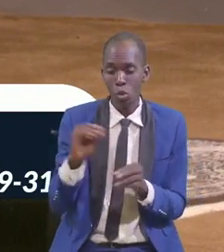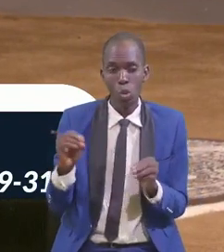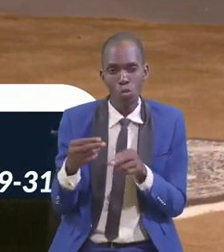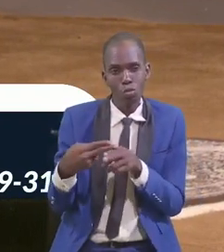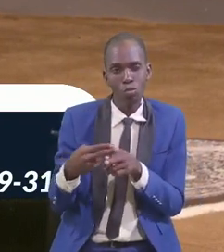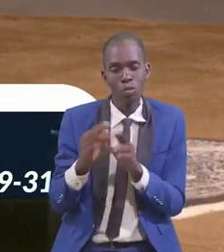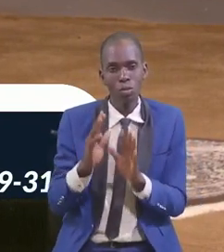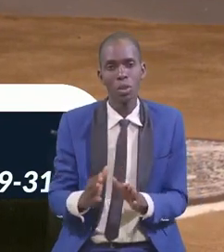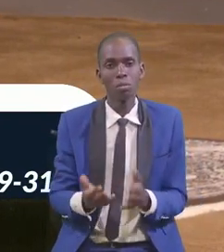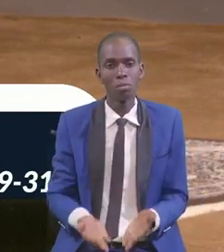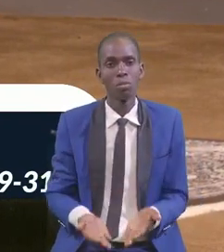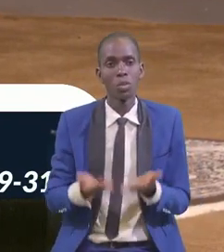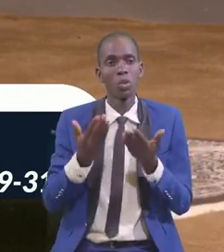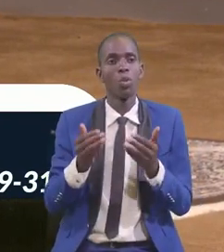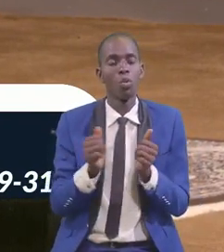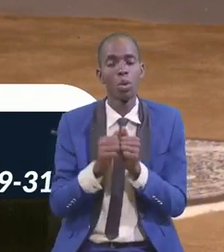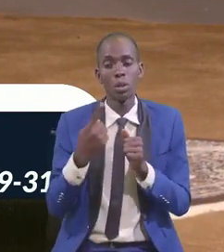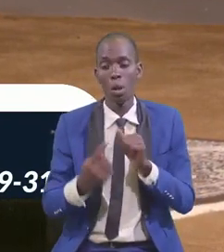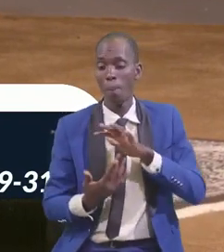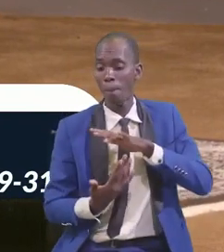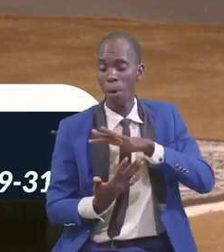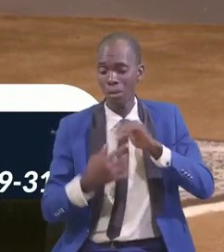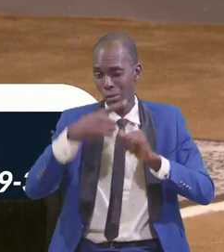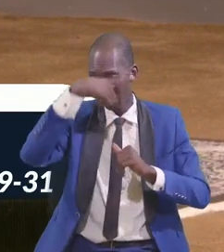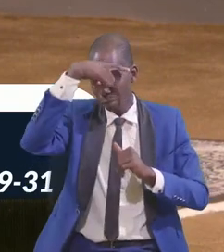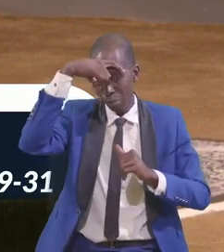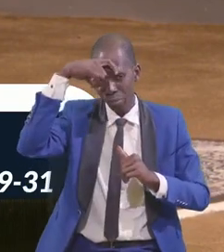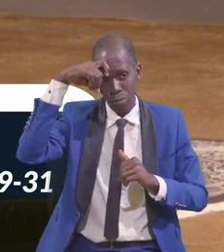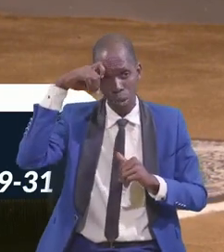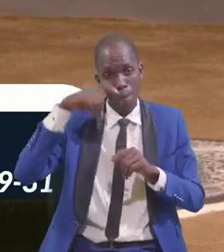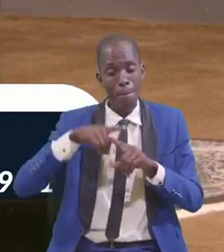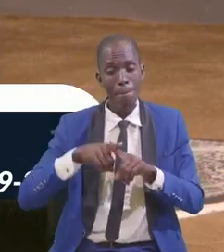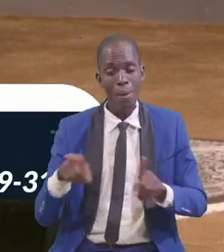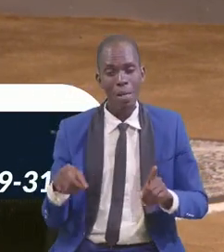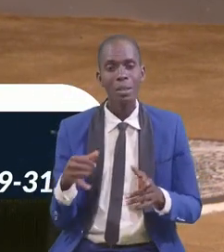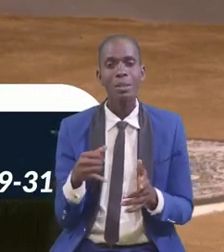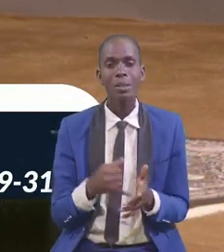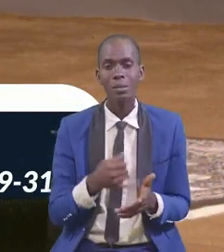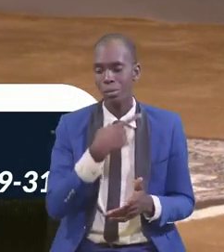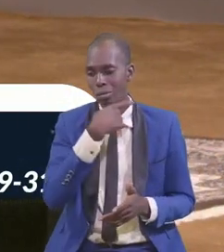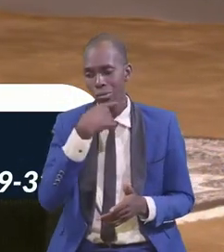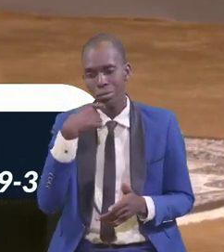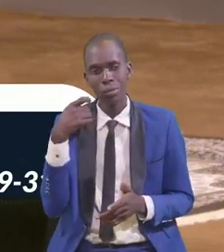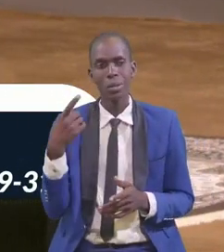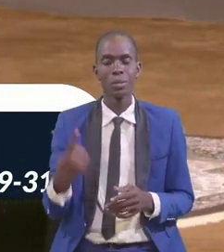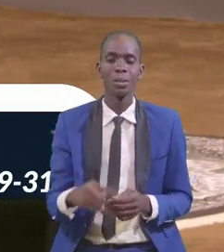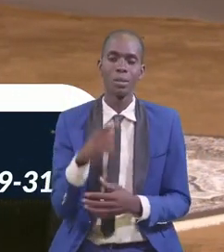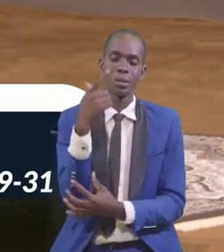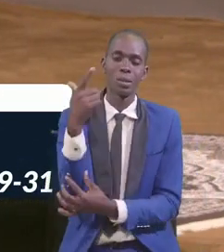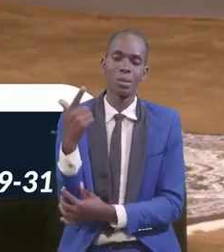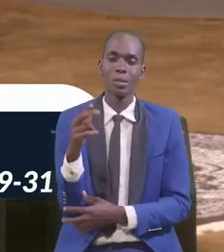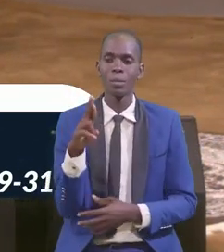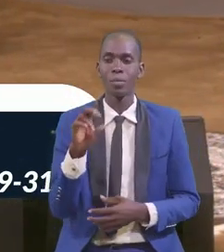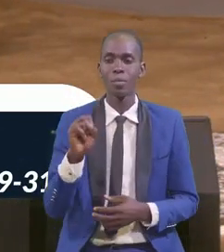burning heat, but it withereth the grass. All the things that, you know,